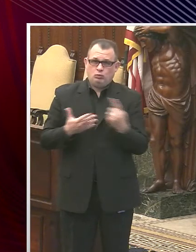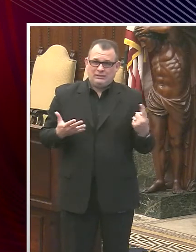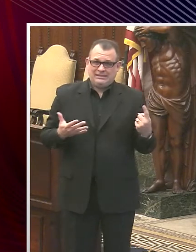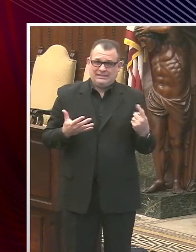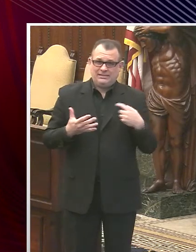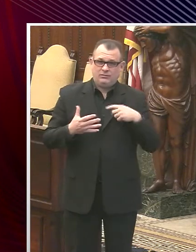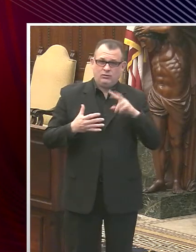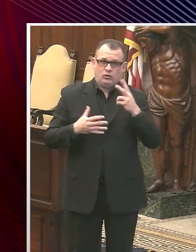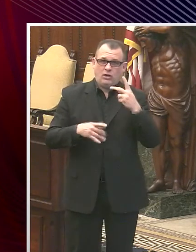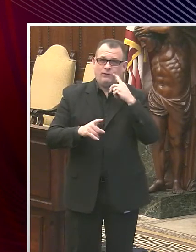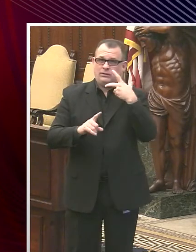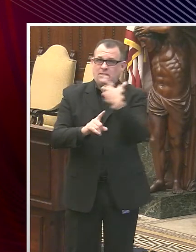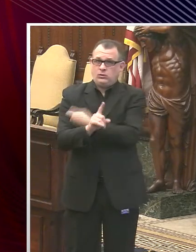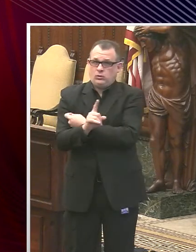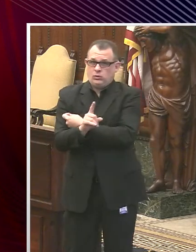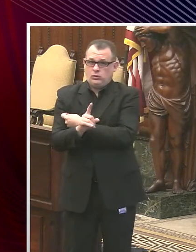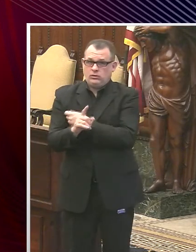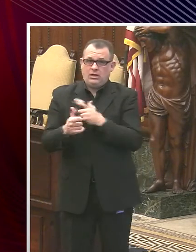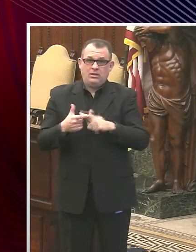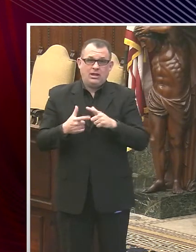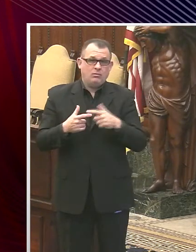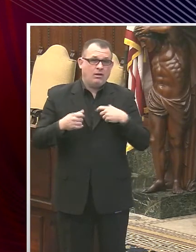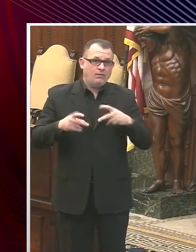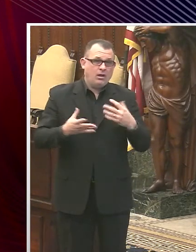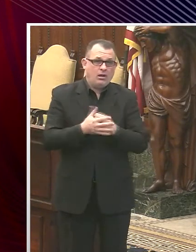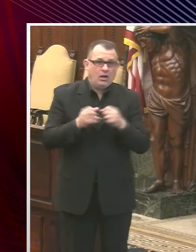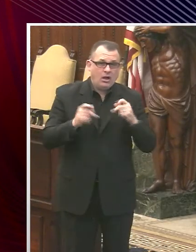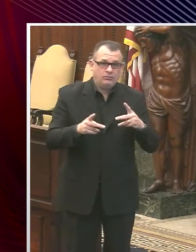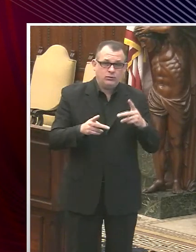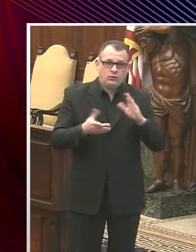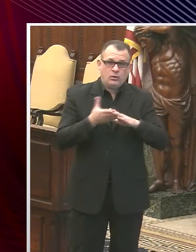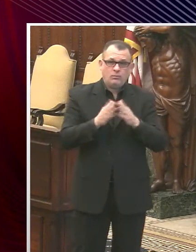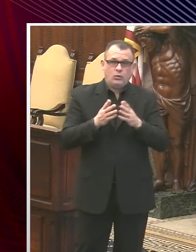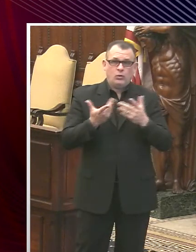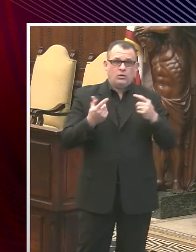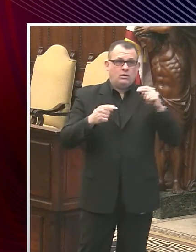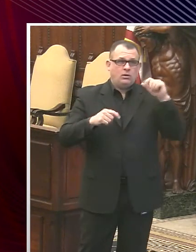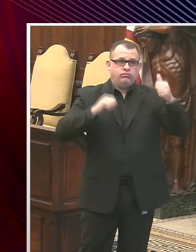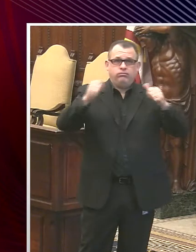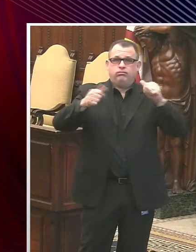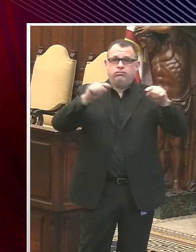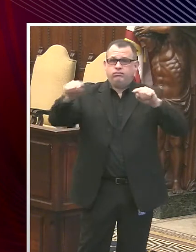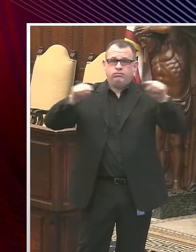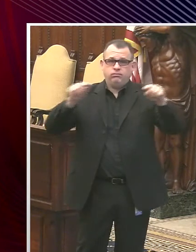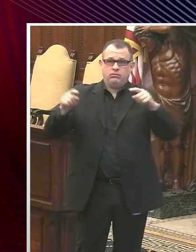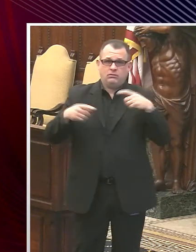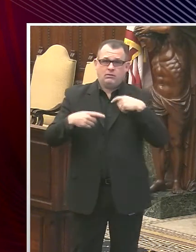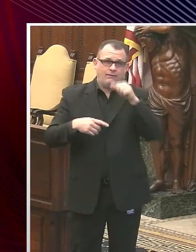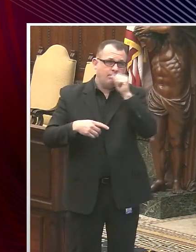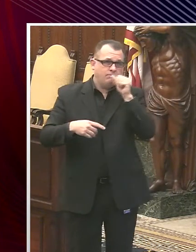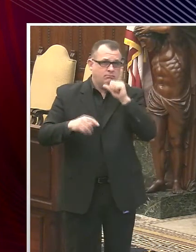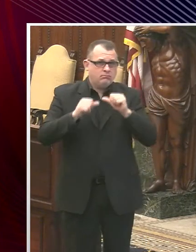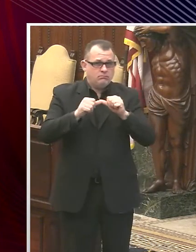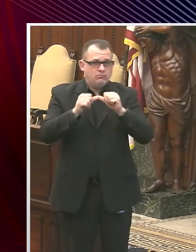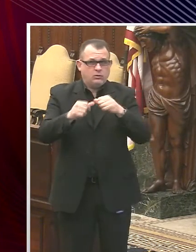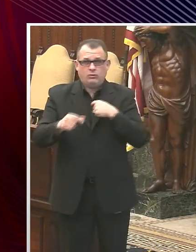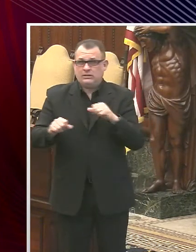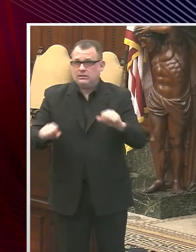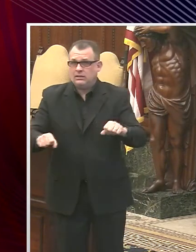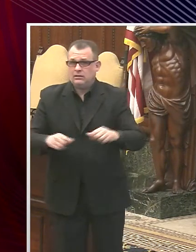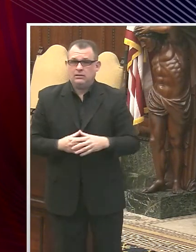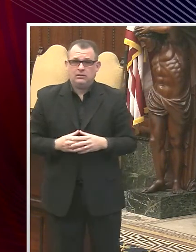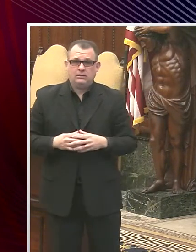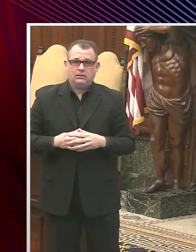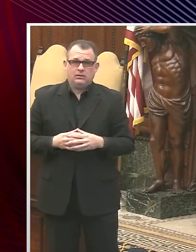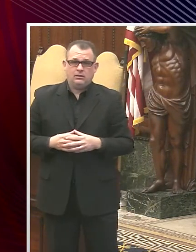after that. And then we have opportunities at our community sites. And we're going to be at this as long as it's necessary. I know it's not